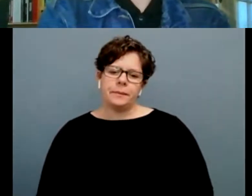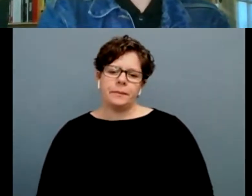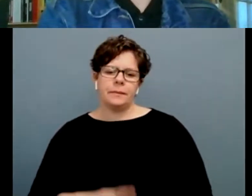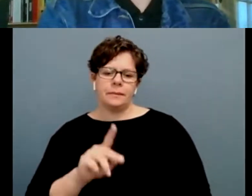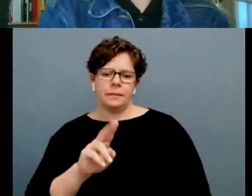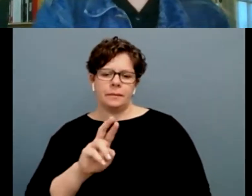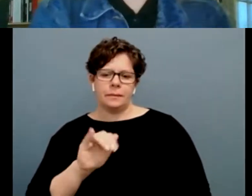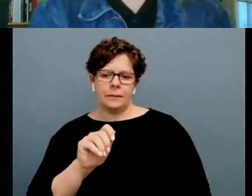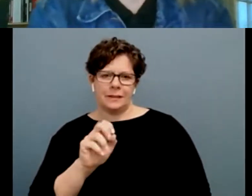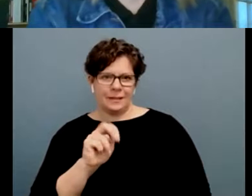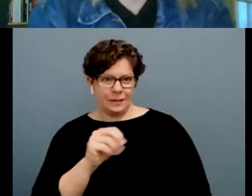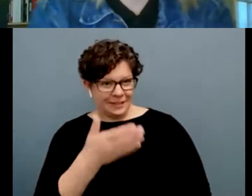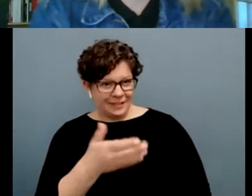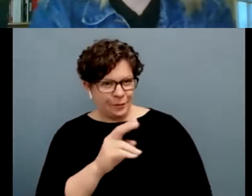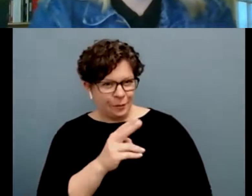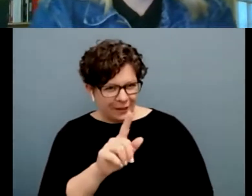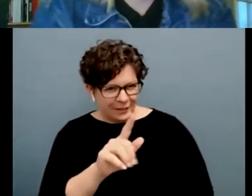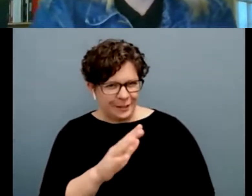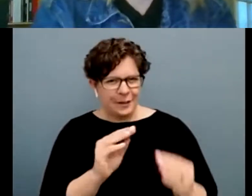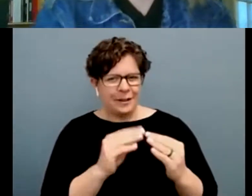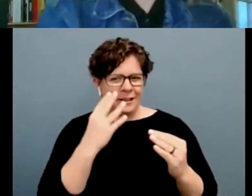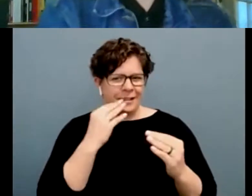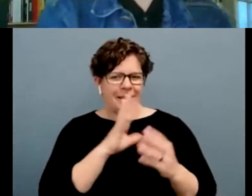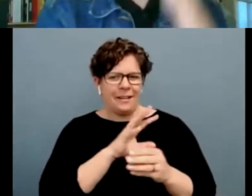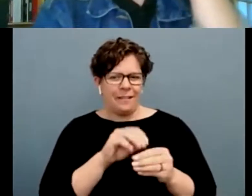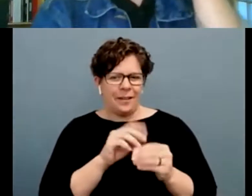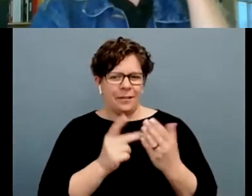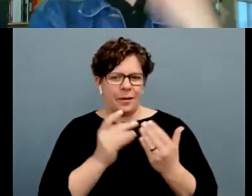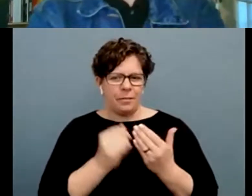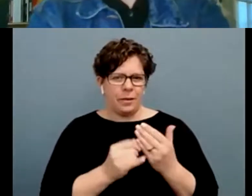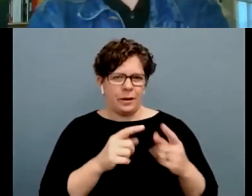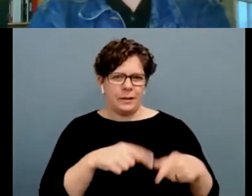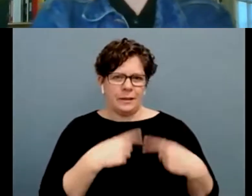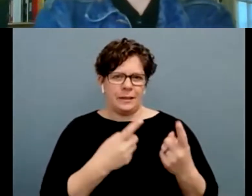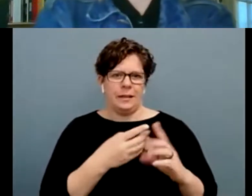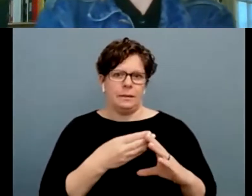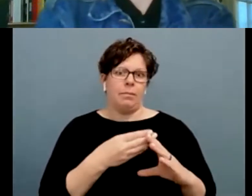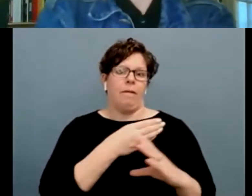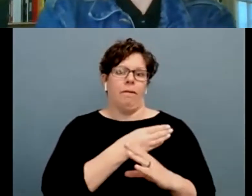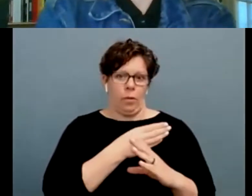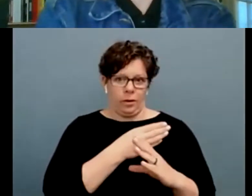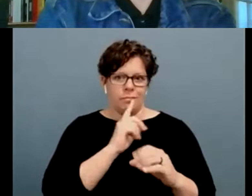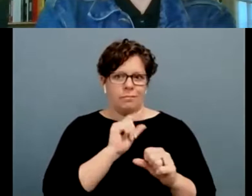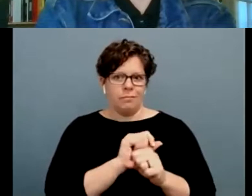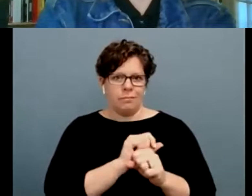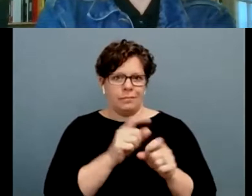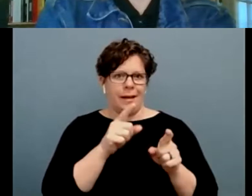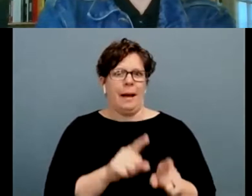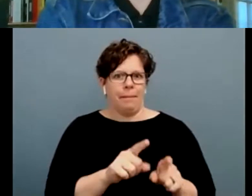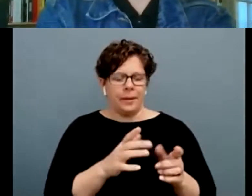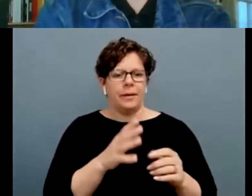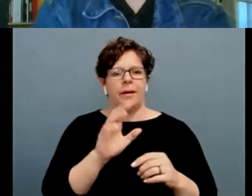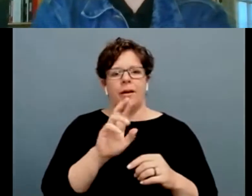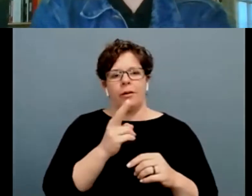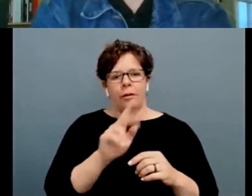Would you like to answer that question, Rachel? Rachel has been involved in this project since before it even had legs, and so she has all